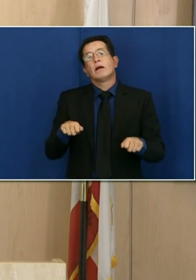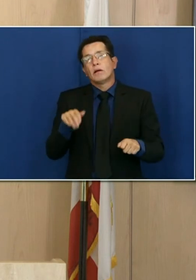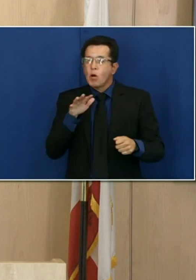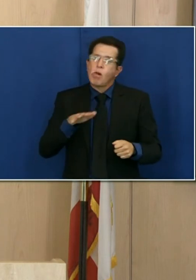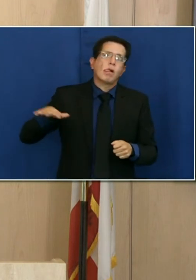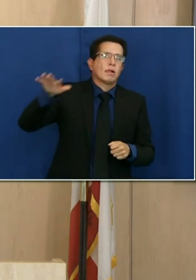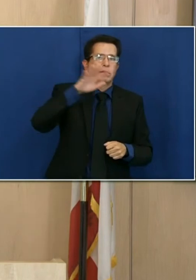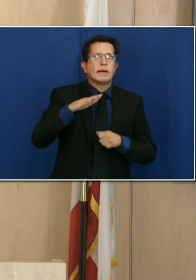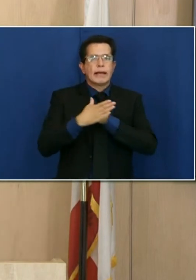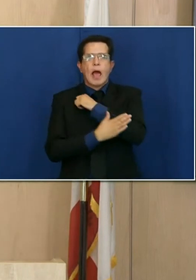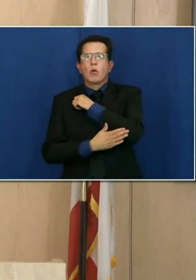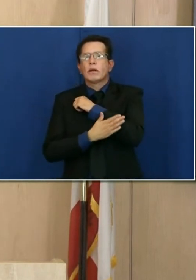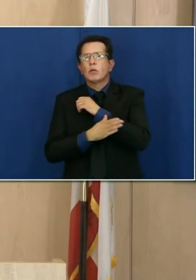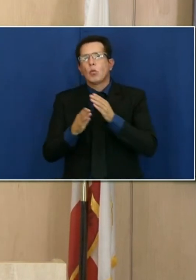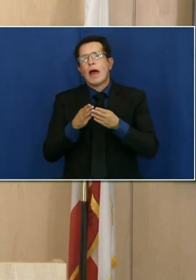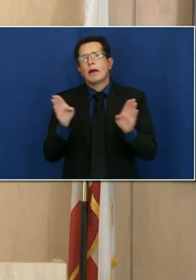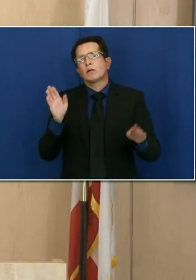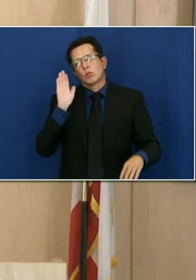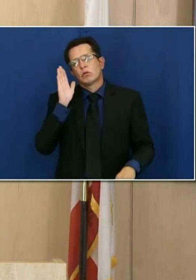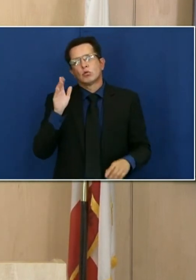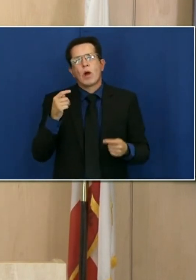countywide.